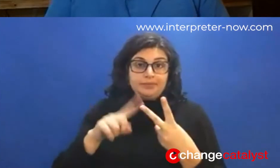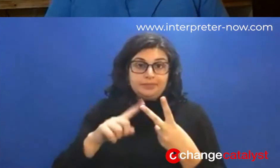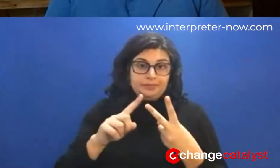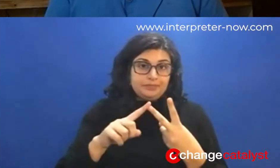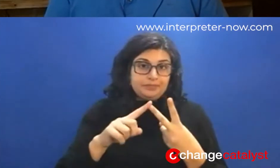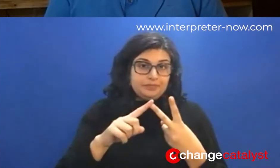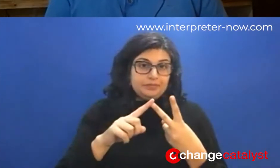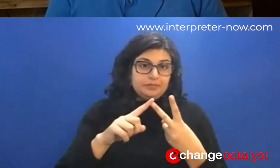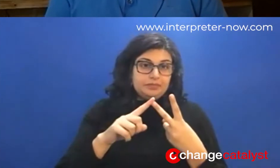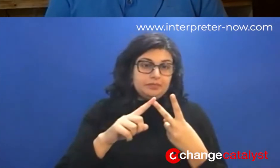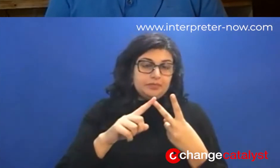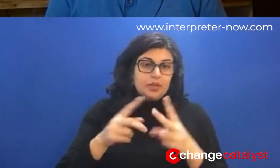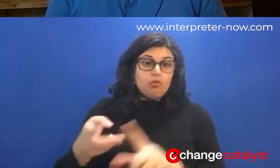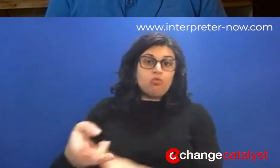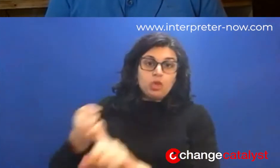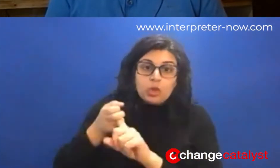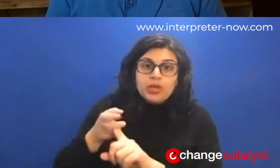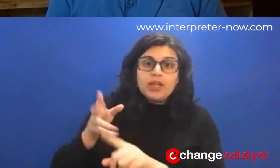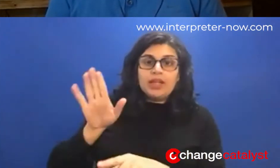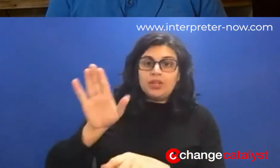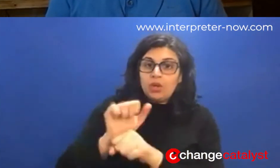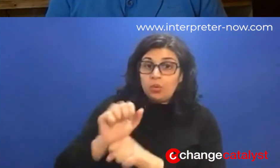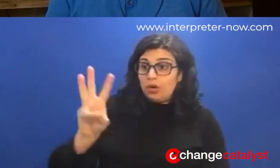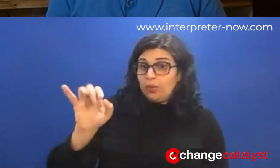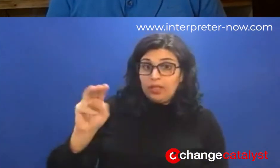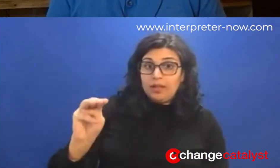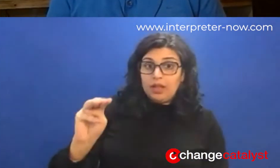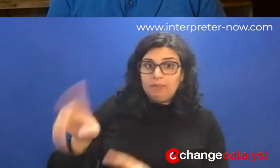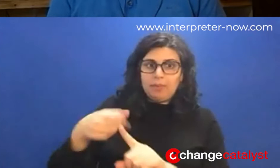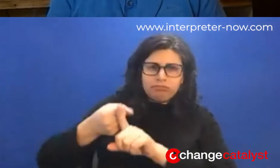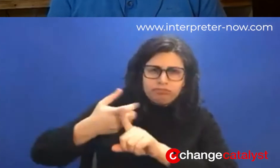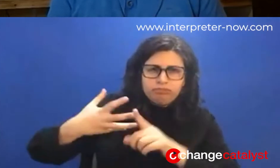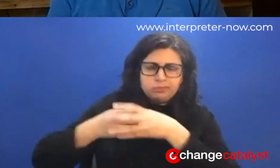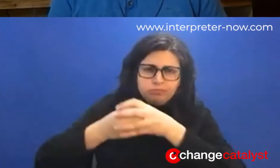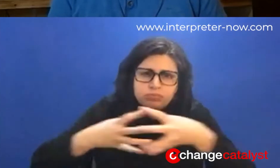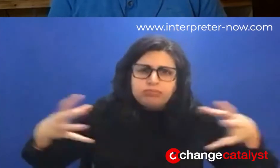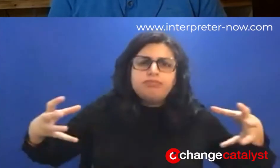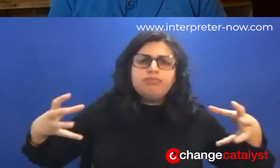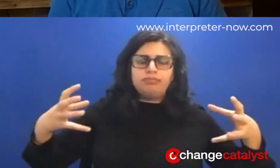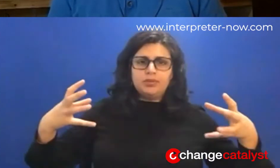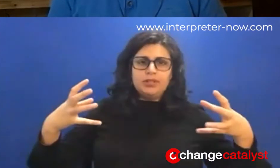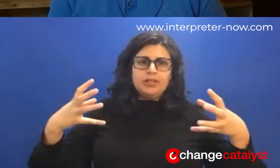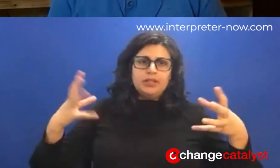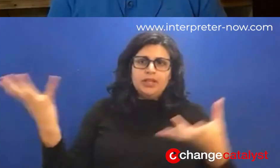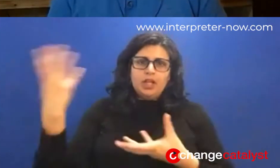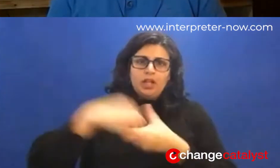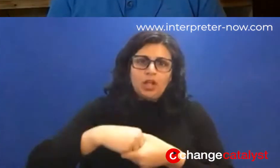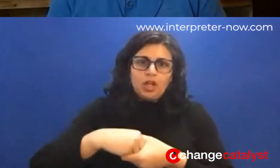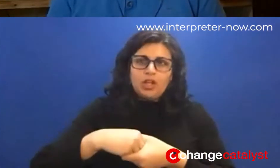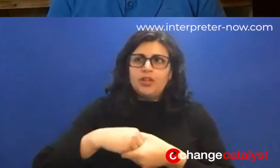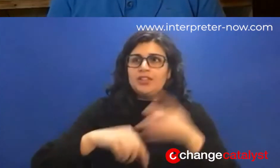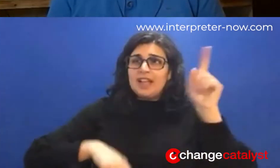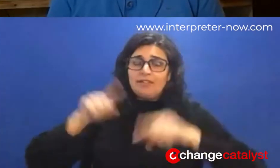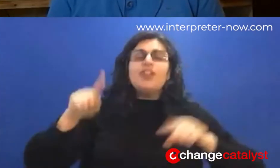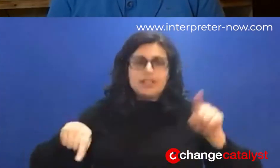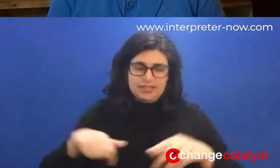I do think that recruiting and the work that you're doing, William, there around expanding the market to more places with diversity is